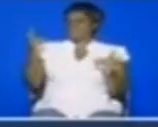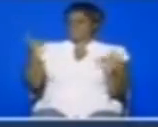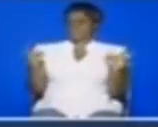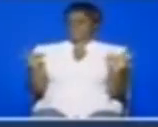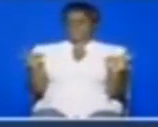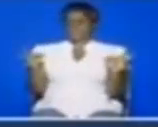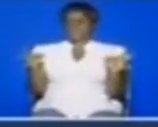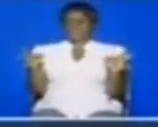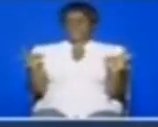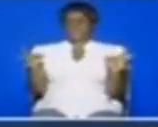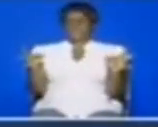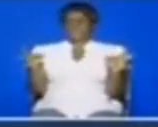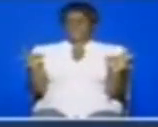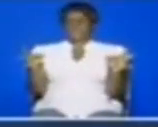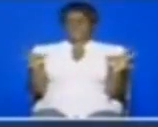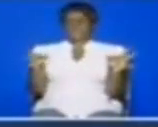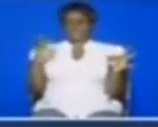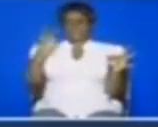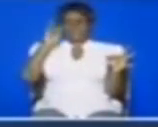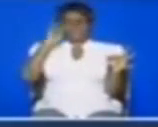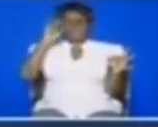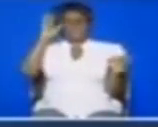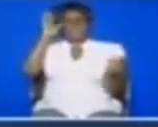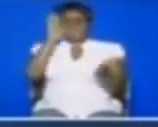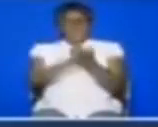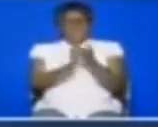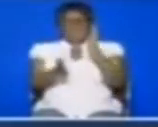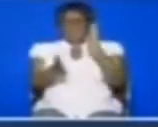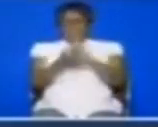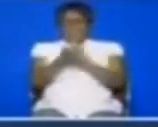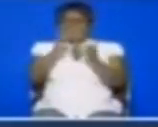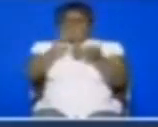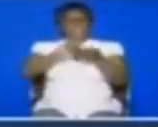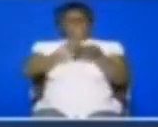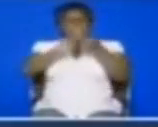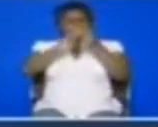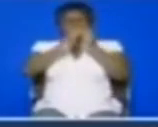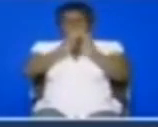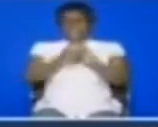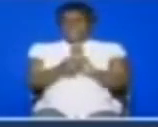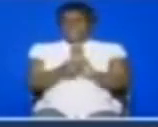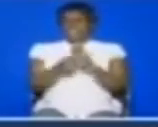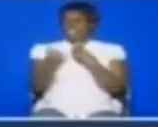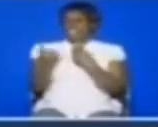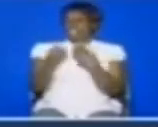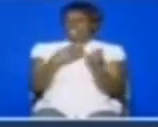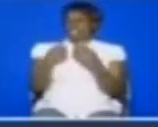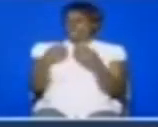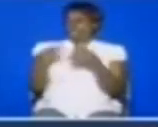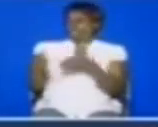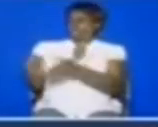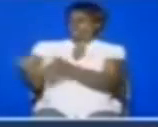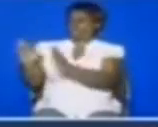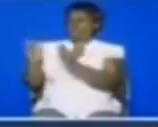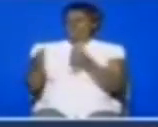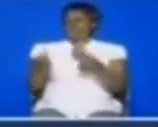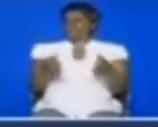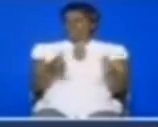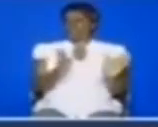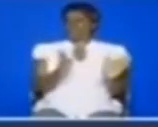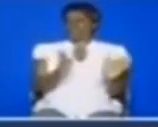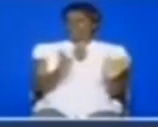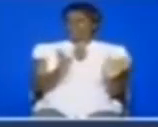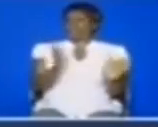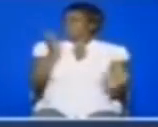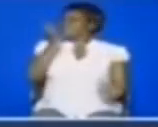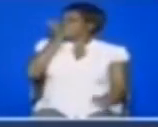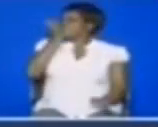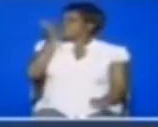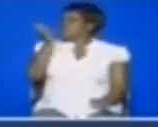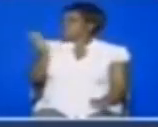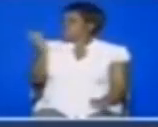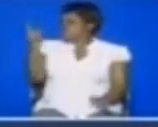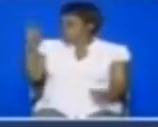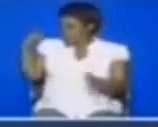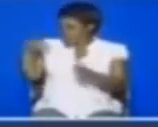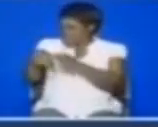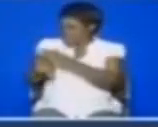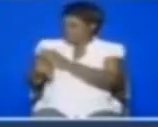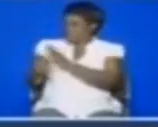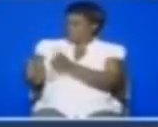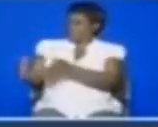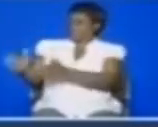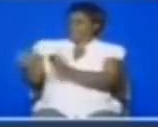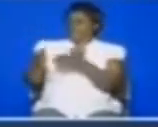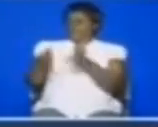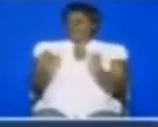of it. Mm-hmm. To watch that nothing's really changed, you know. I mean, we talk about infrastructure. We've ignored the inner streets, the